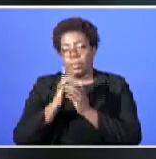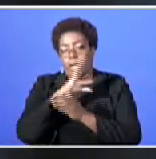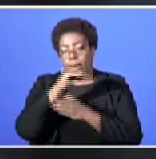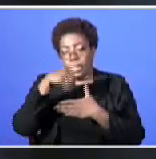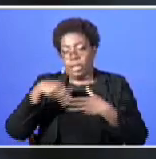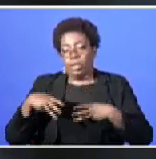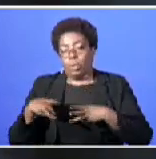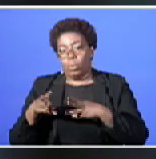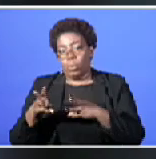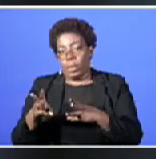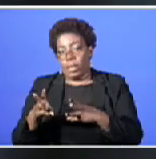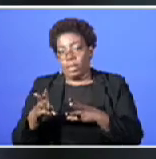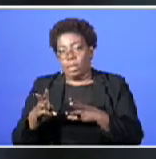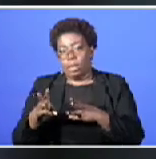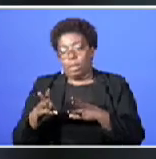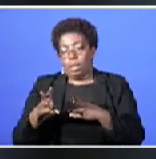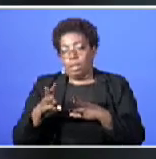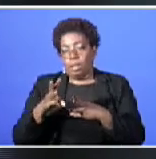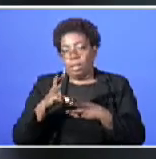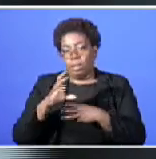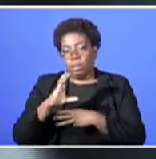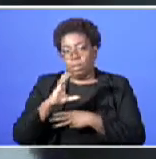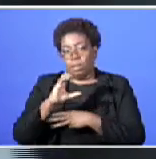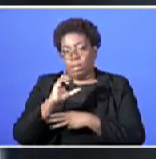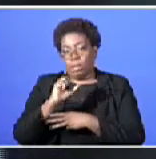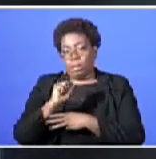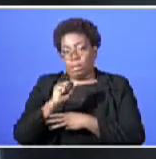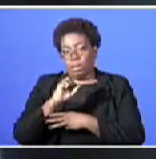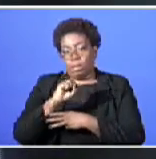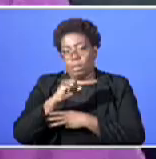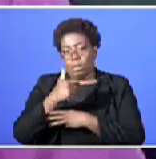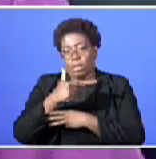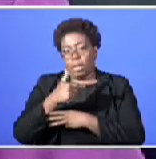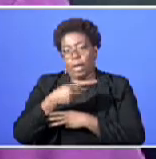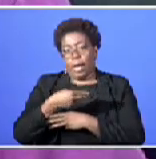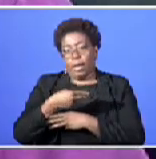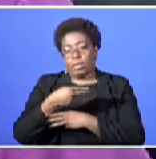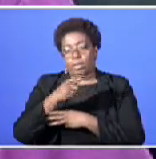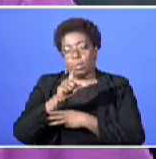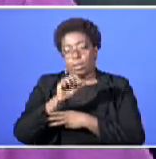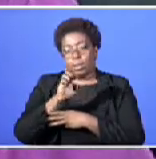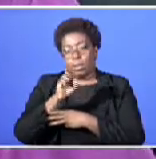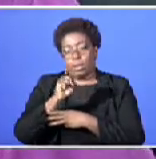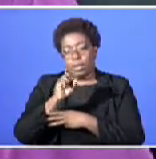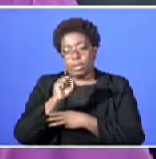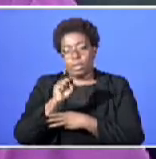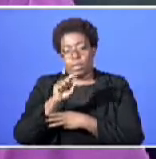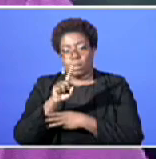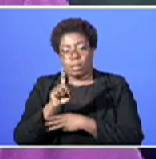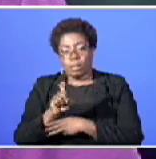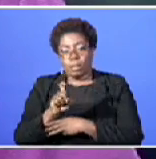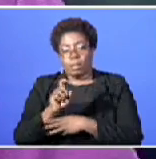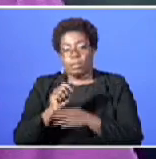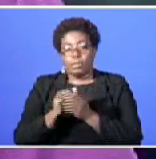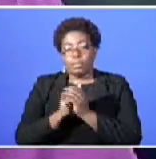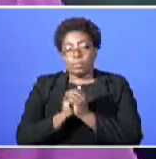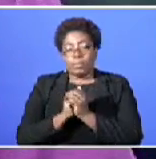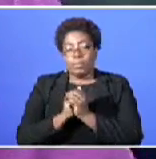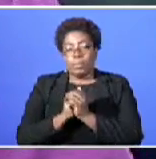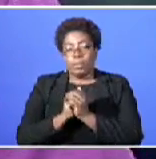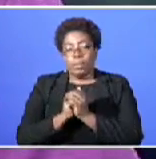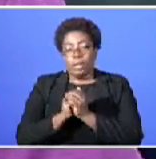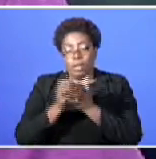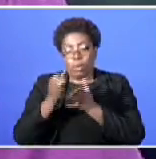is cashless so that they maintain the safe distance through social distancing. Okay, I want to introduce now the senior pastor of Spirit of